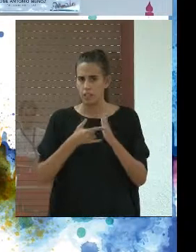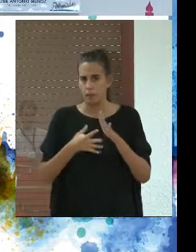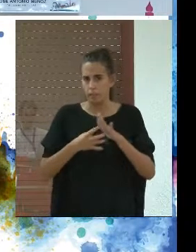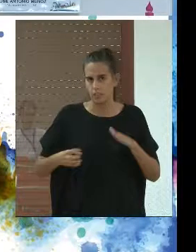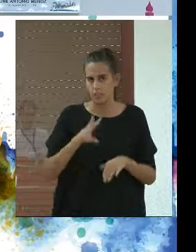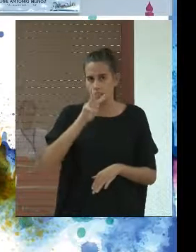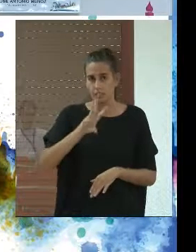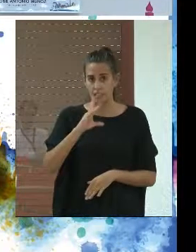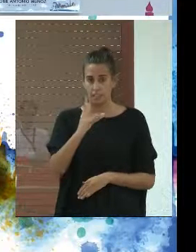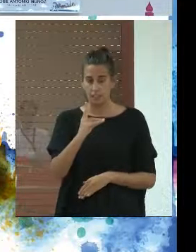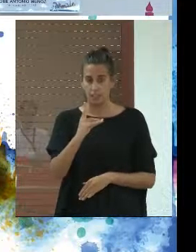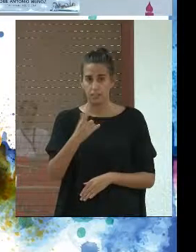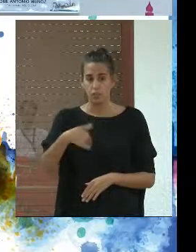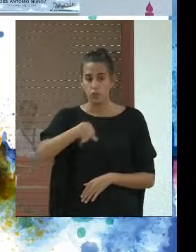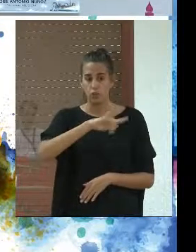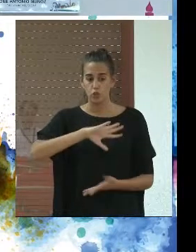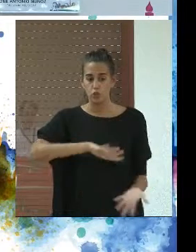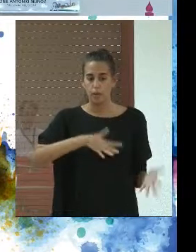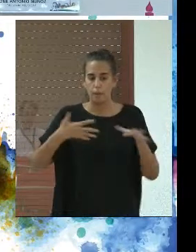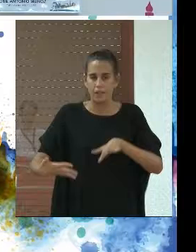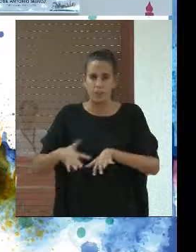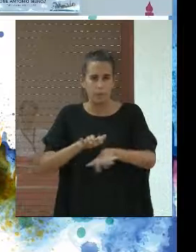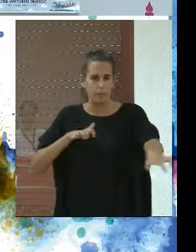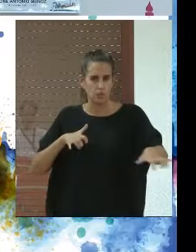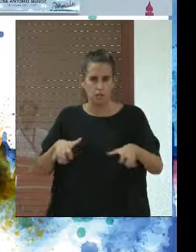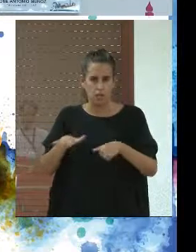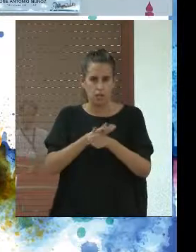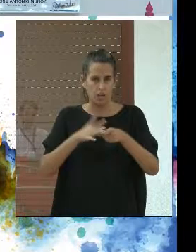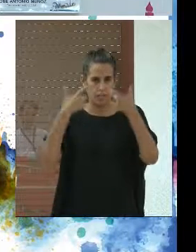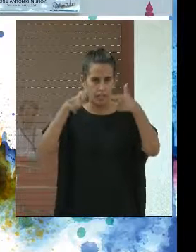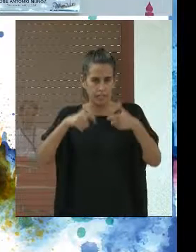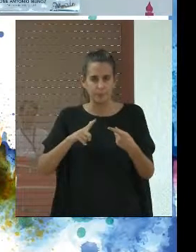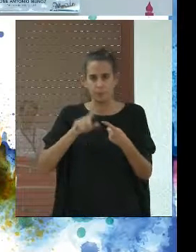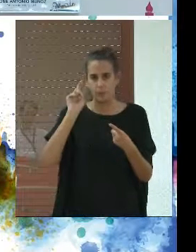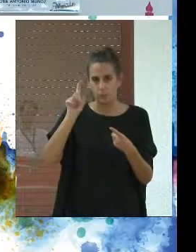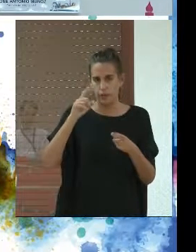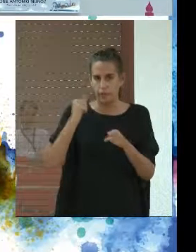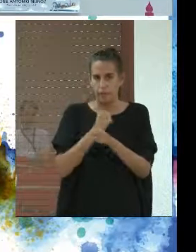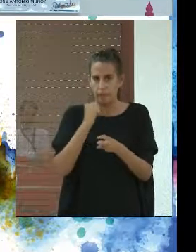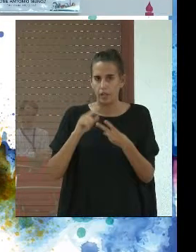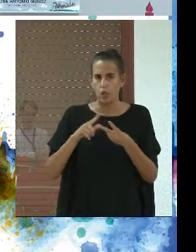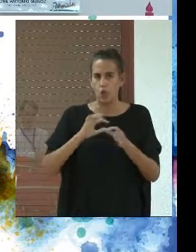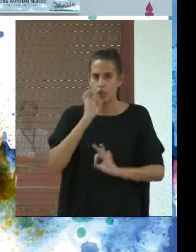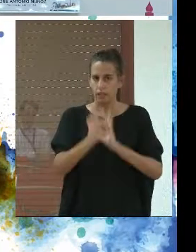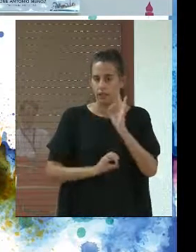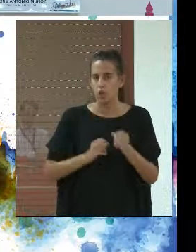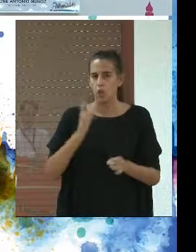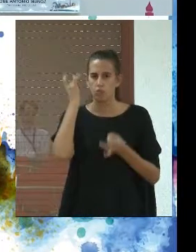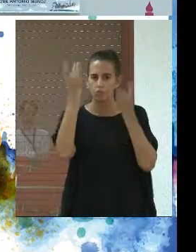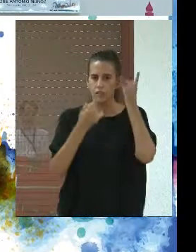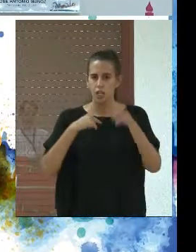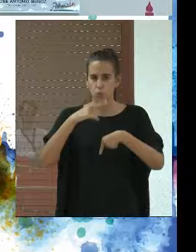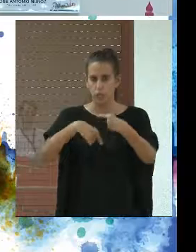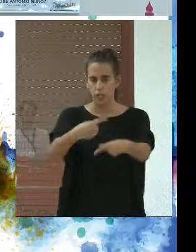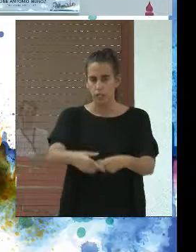The results were so positive in this 3D printing that we're applying it to many areas: education, employment,